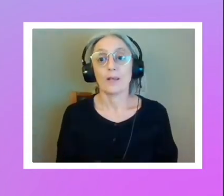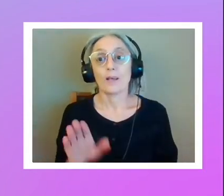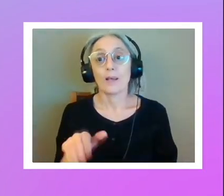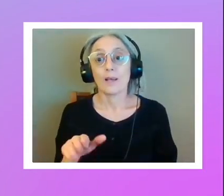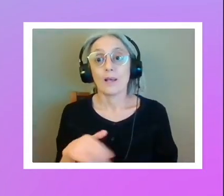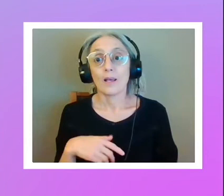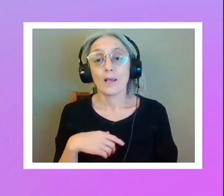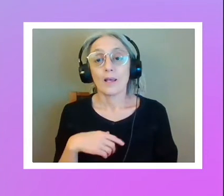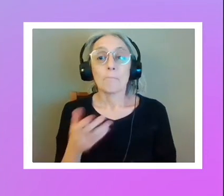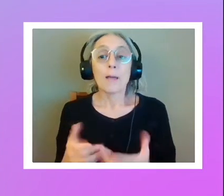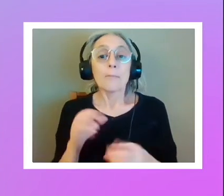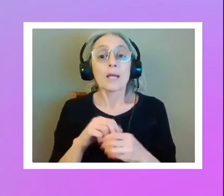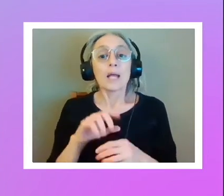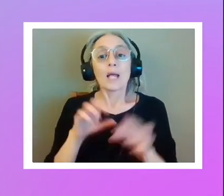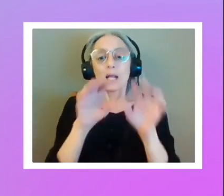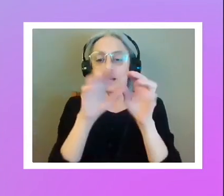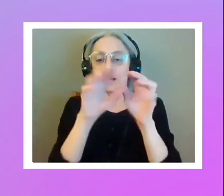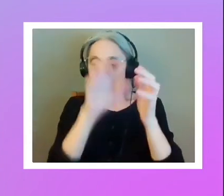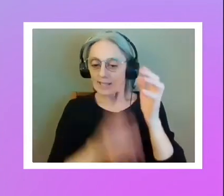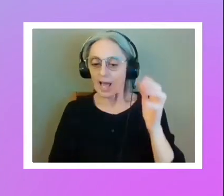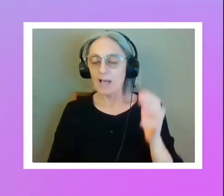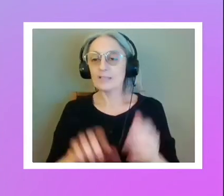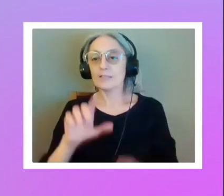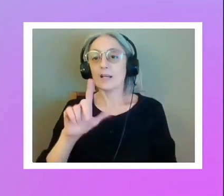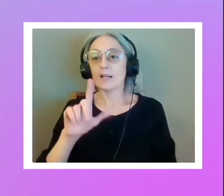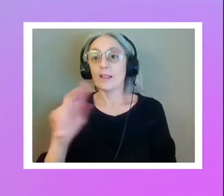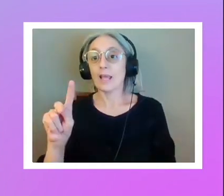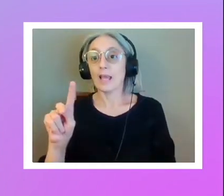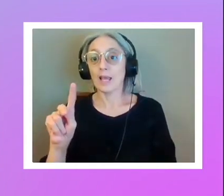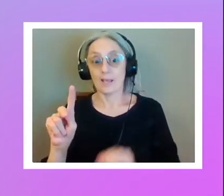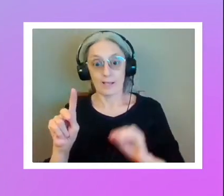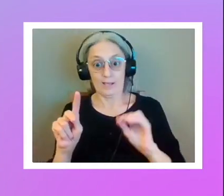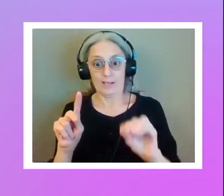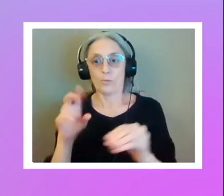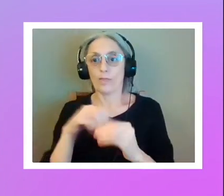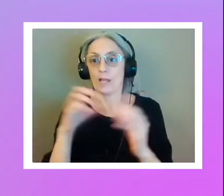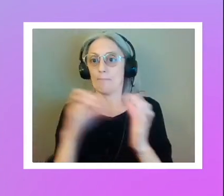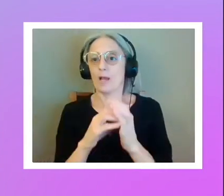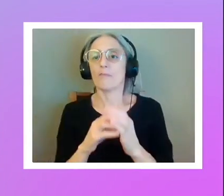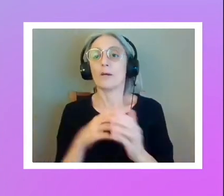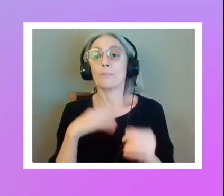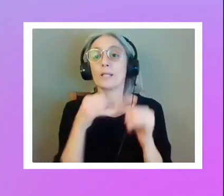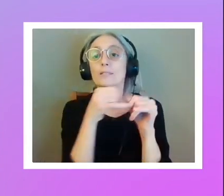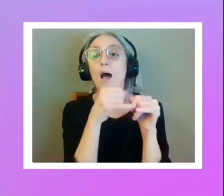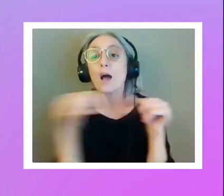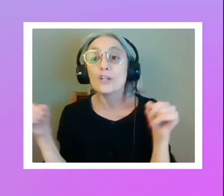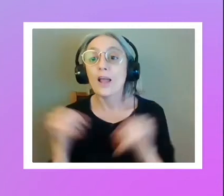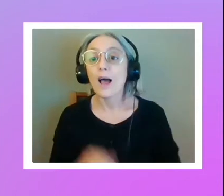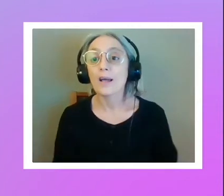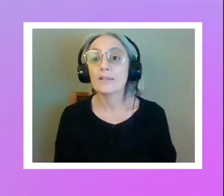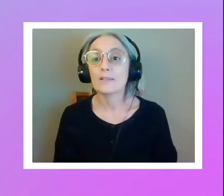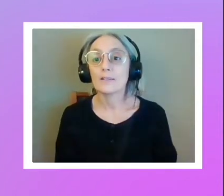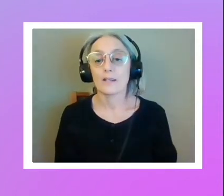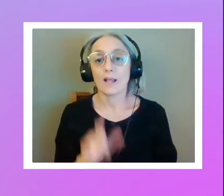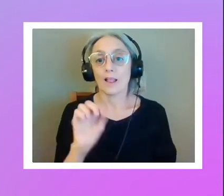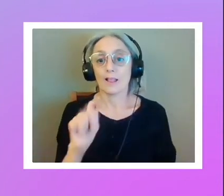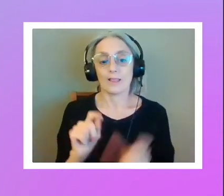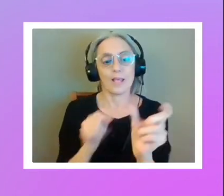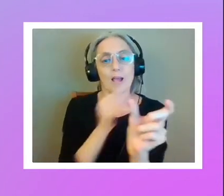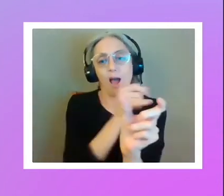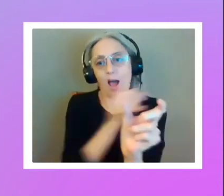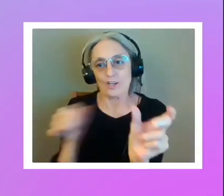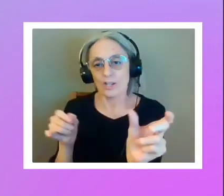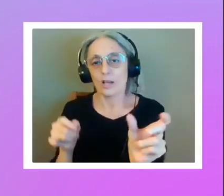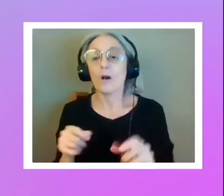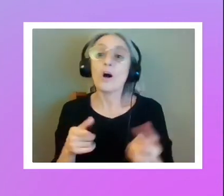your text, in your paragraph text, underline it. You need to underline it. Hey, matter of fact, make it a